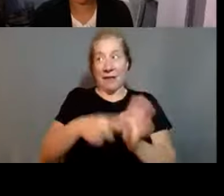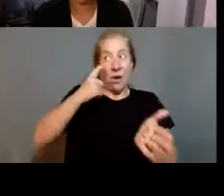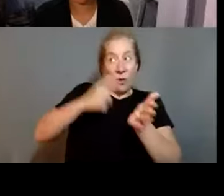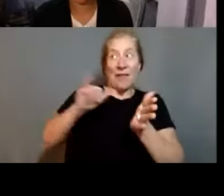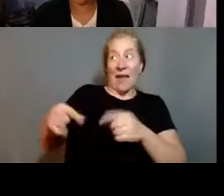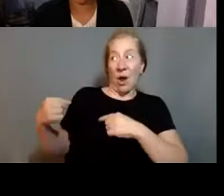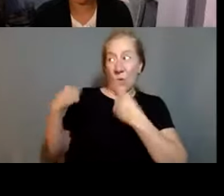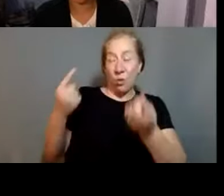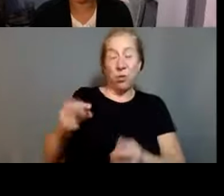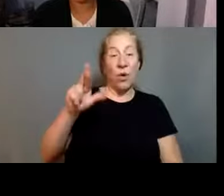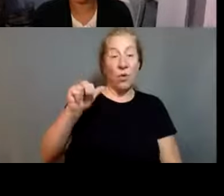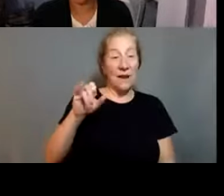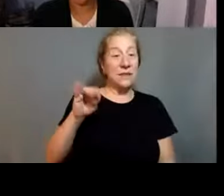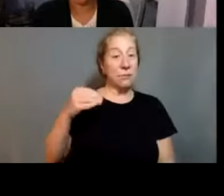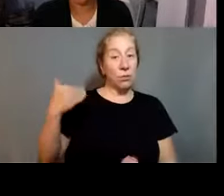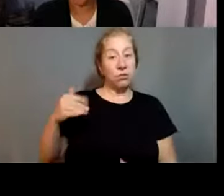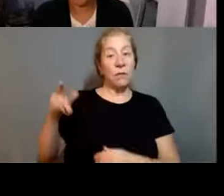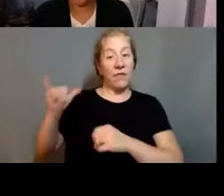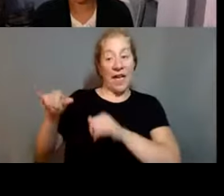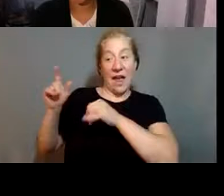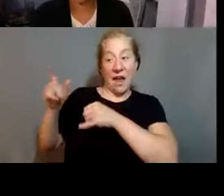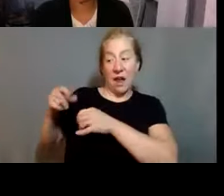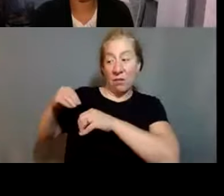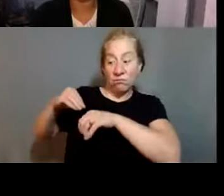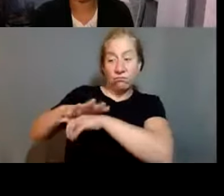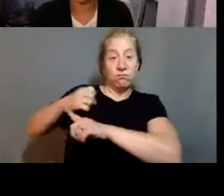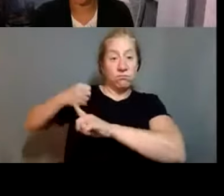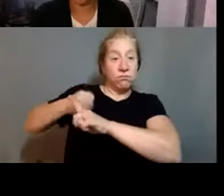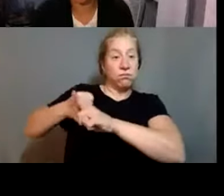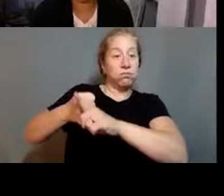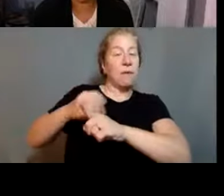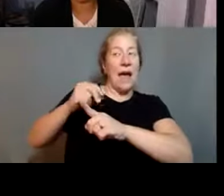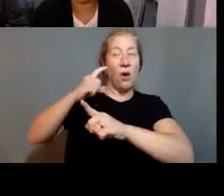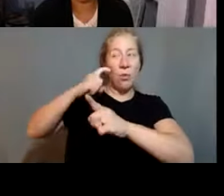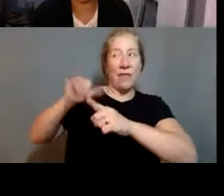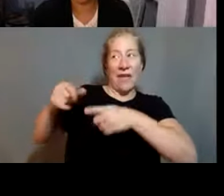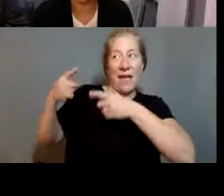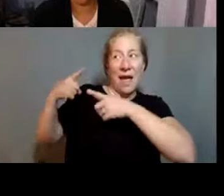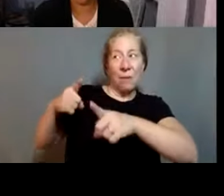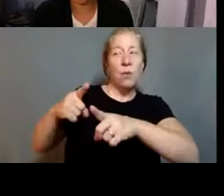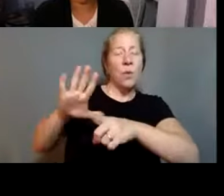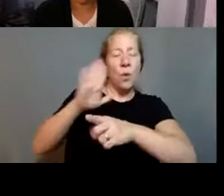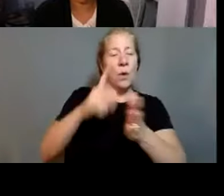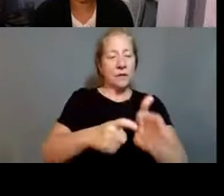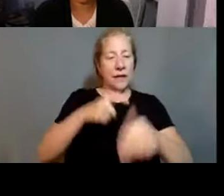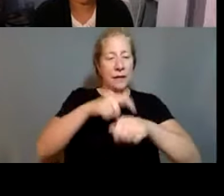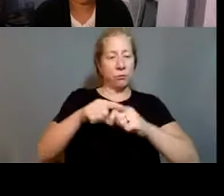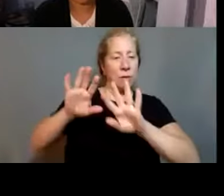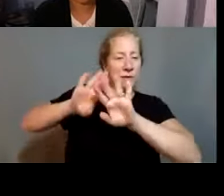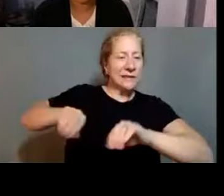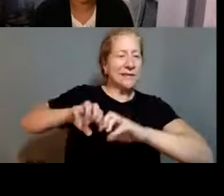as an institution contributed to, and working to dismantle that. And it's going to take time. But I think